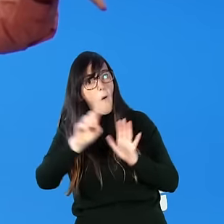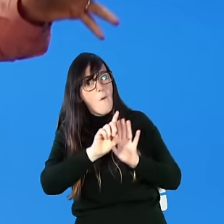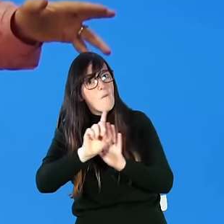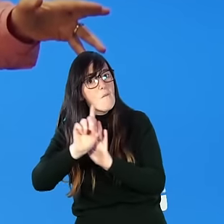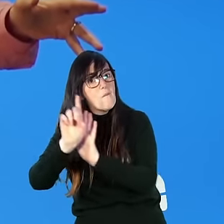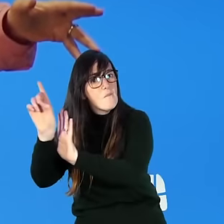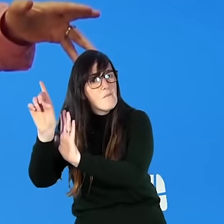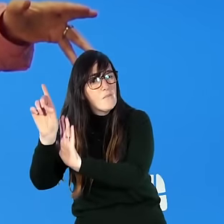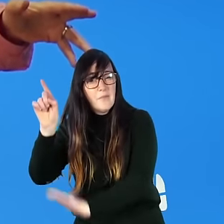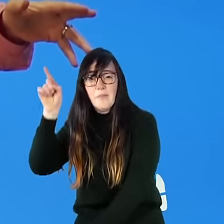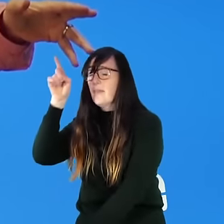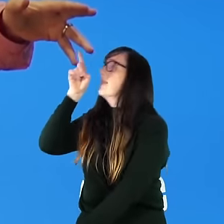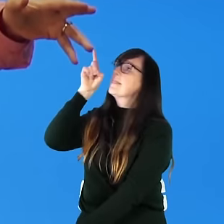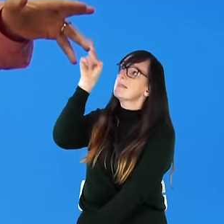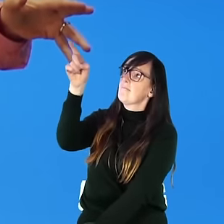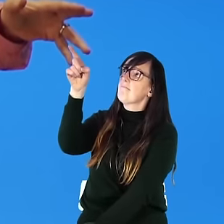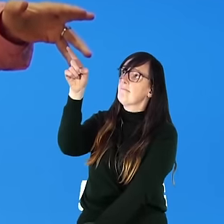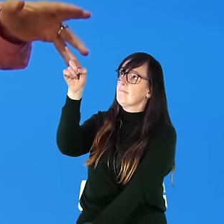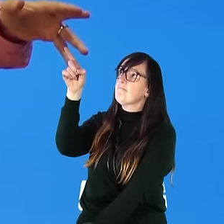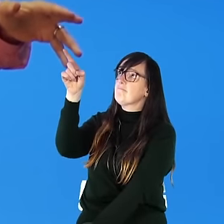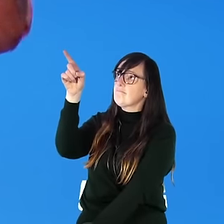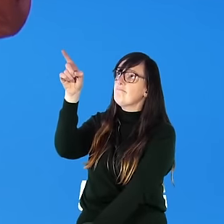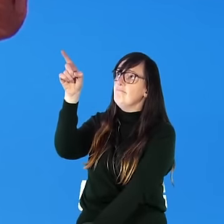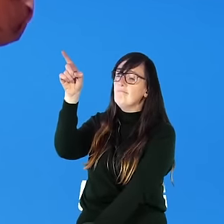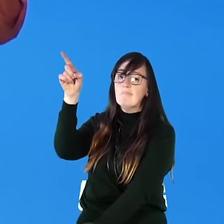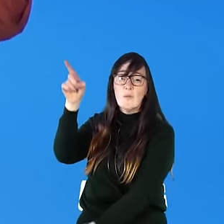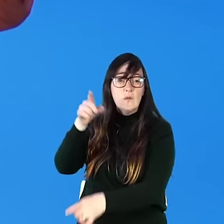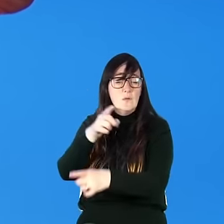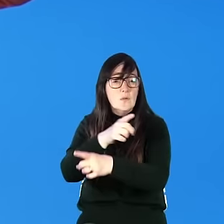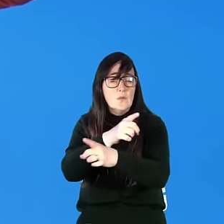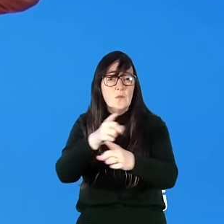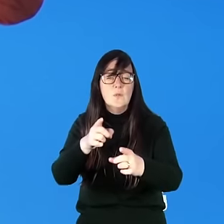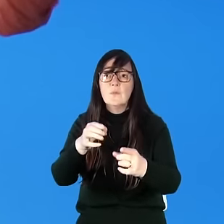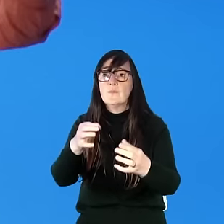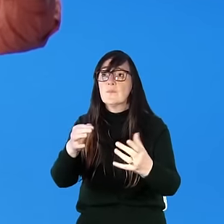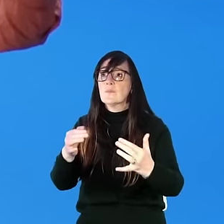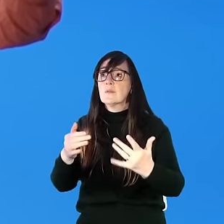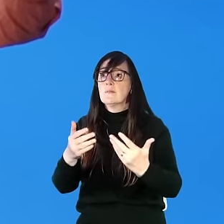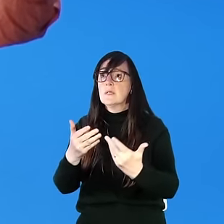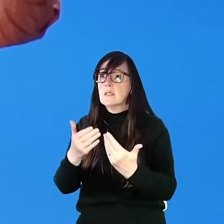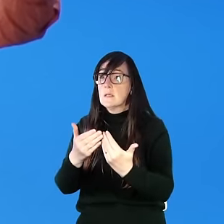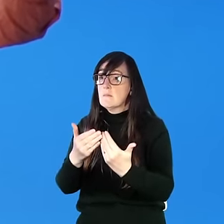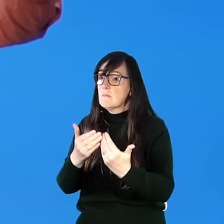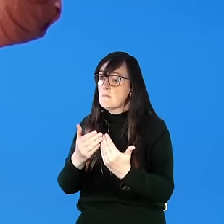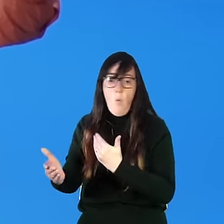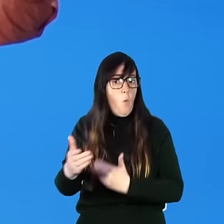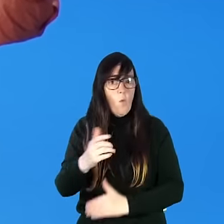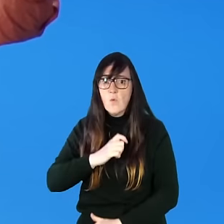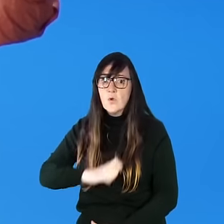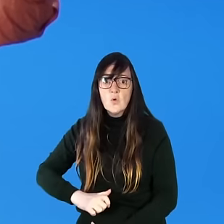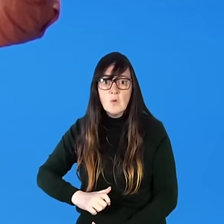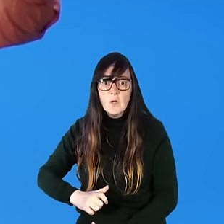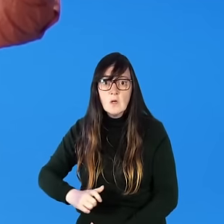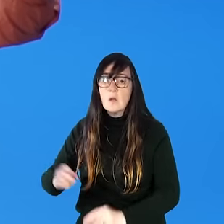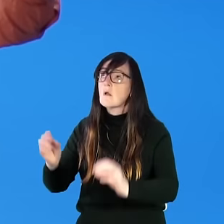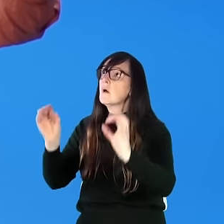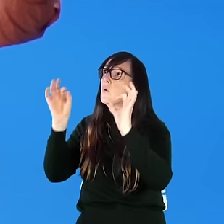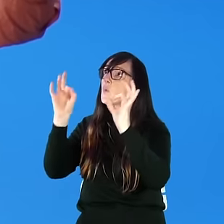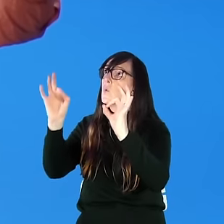And at that moment, you will be more human than you have ever